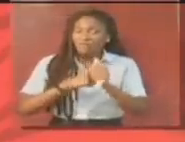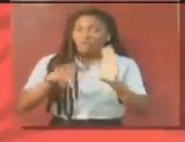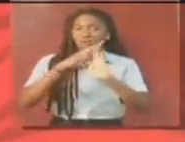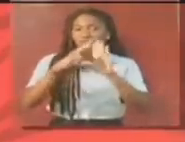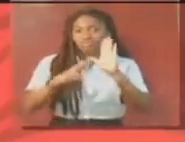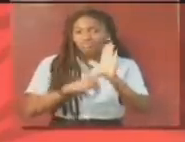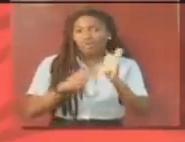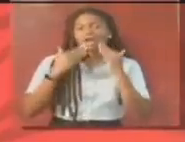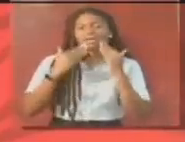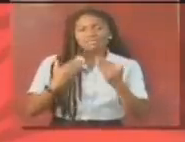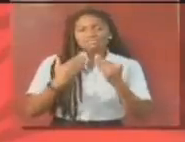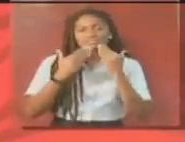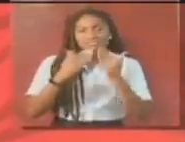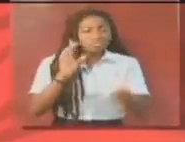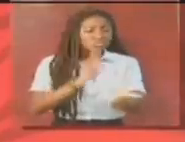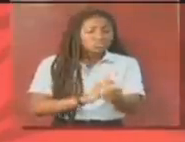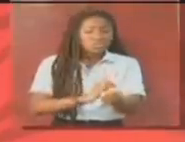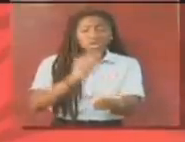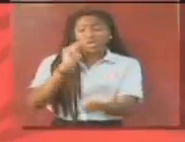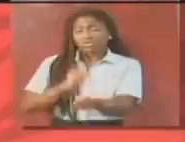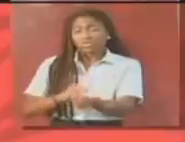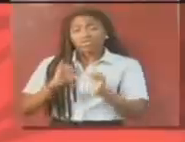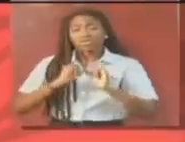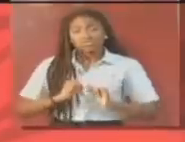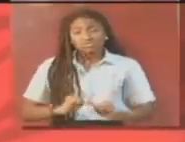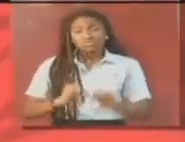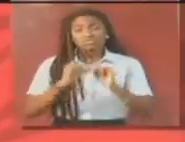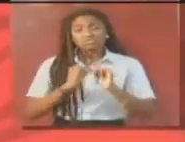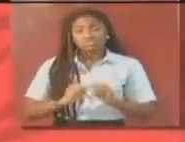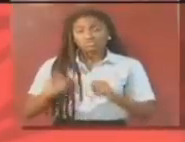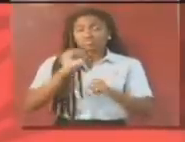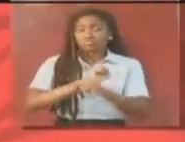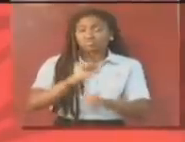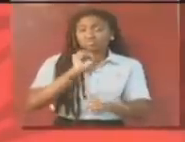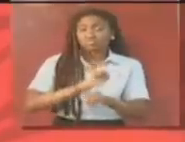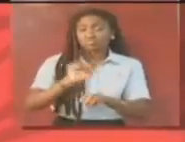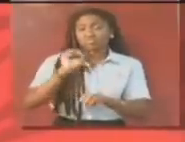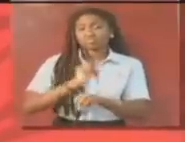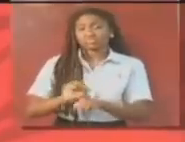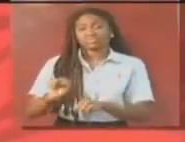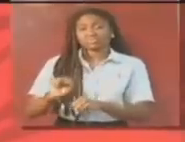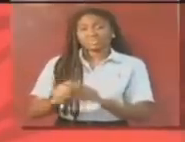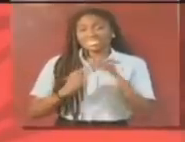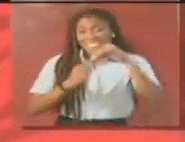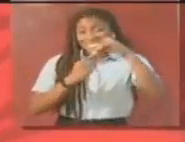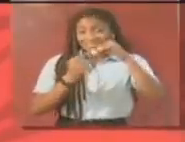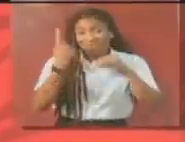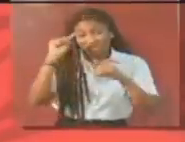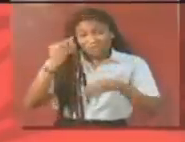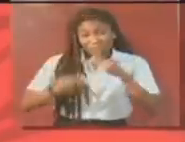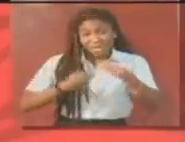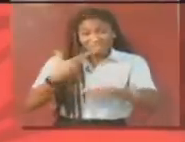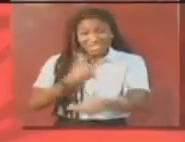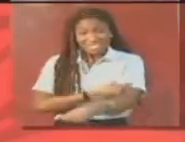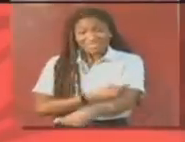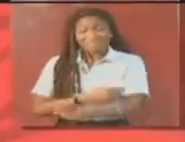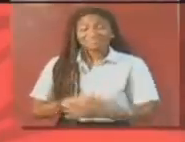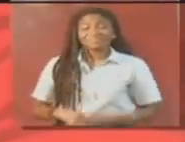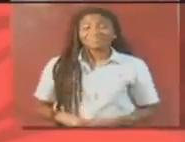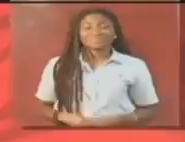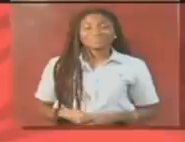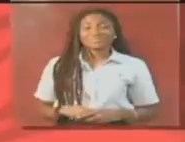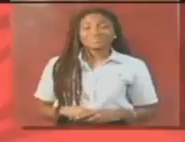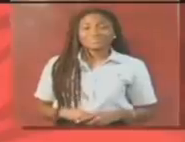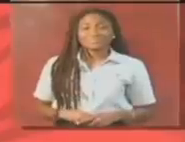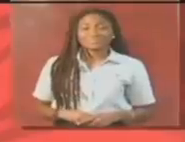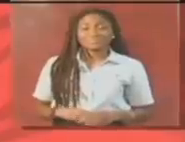Our health workers continue to provide yeoman service, and more so during the vaccine rollout. Now, many would have felt relief